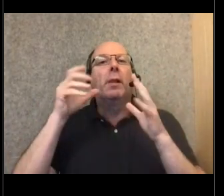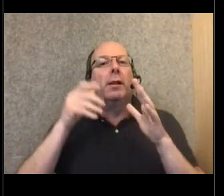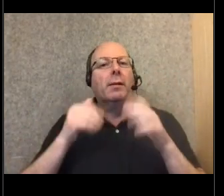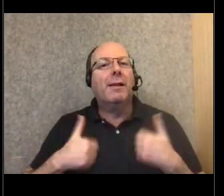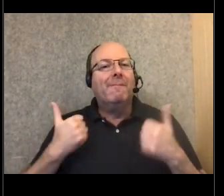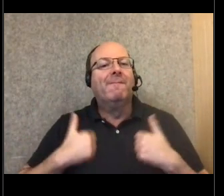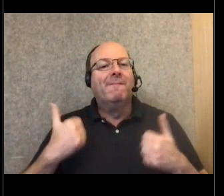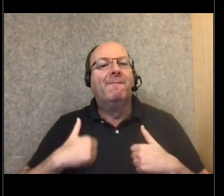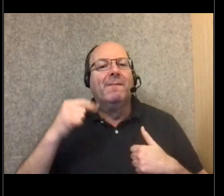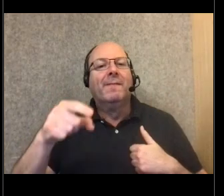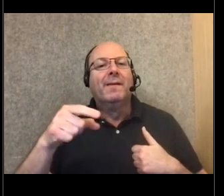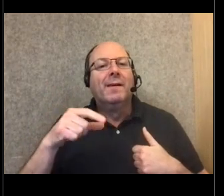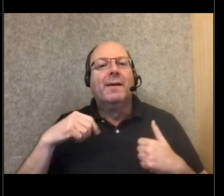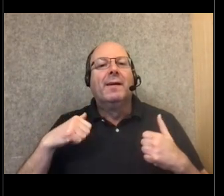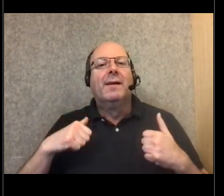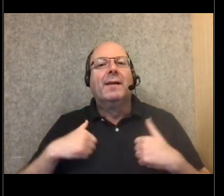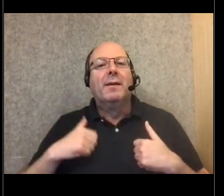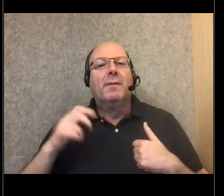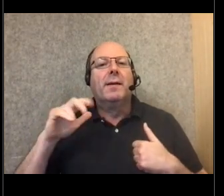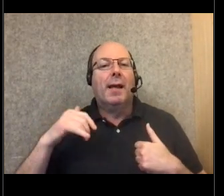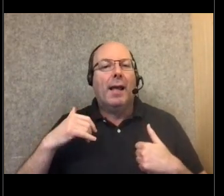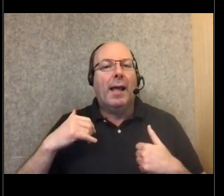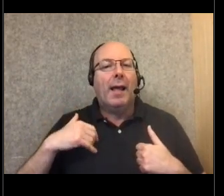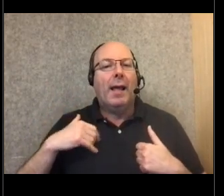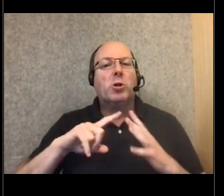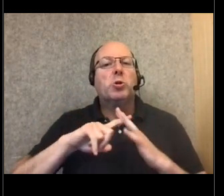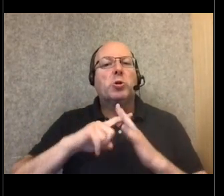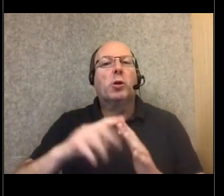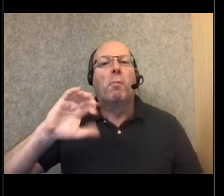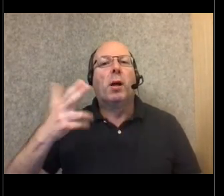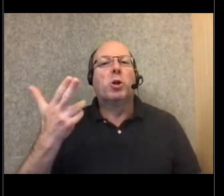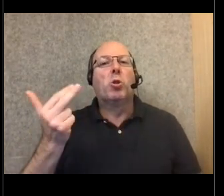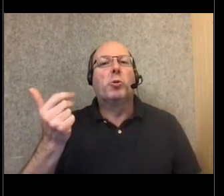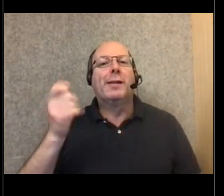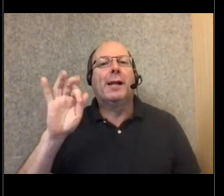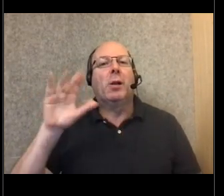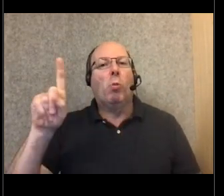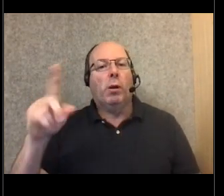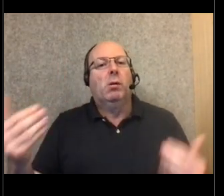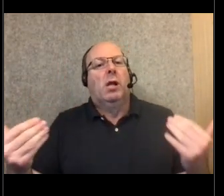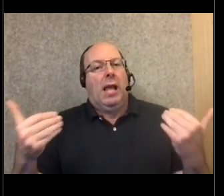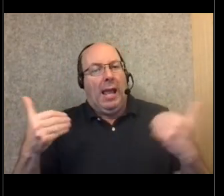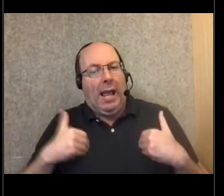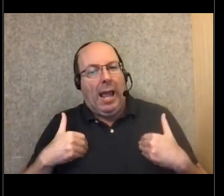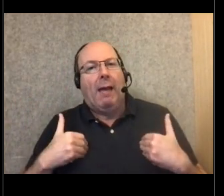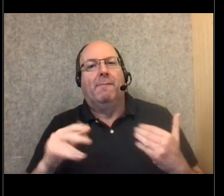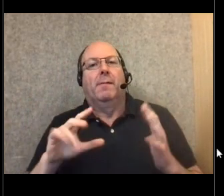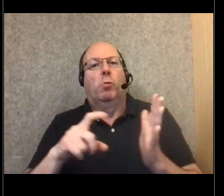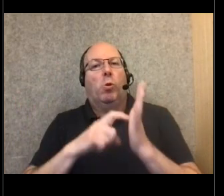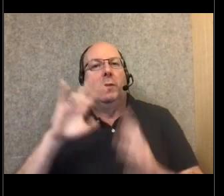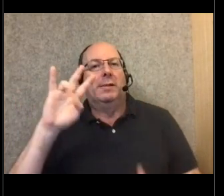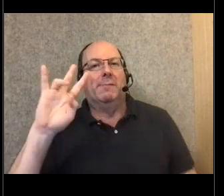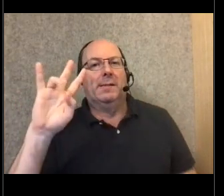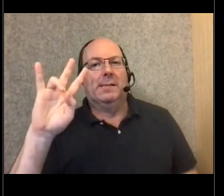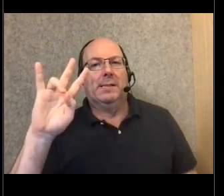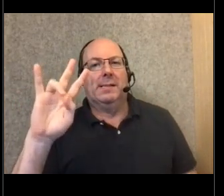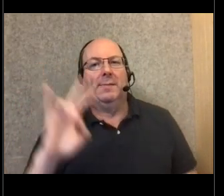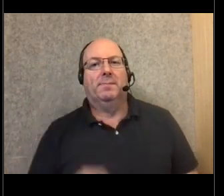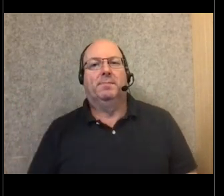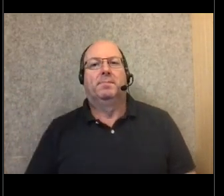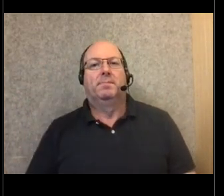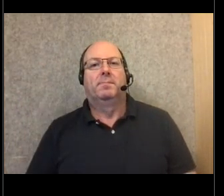for the first time after March 13, 1991. And that